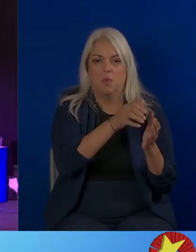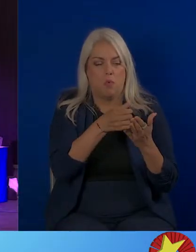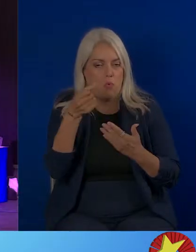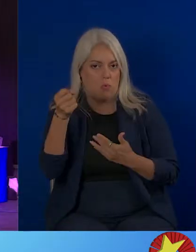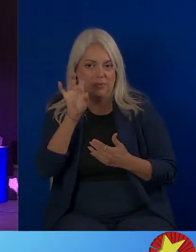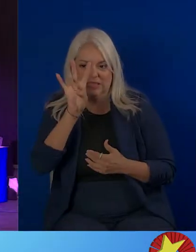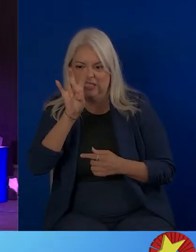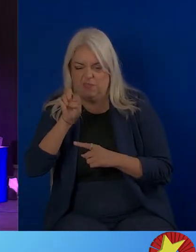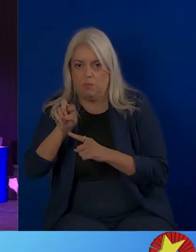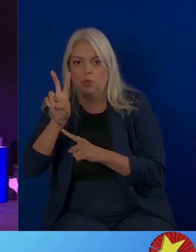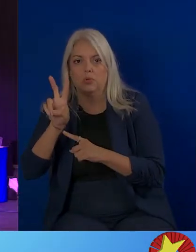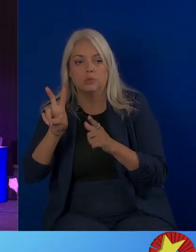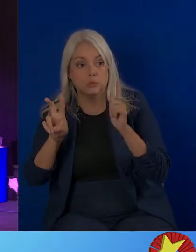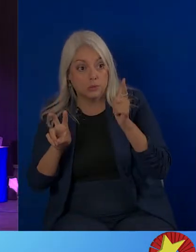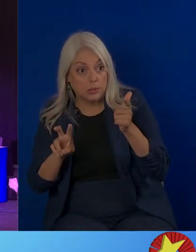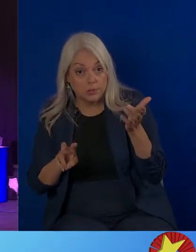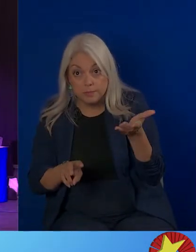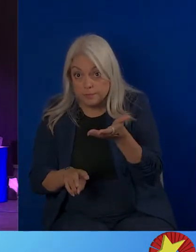I need a second.